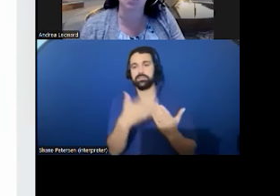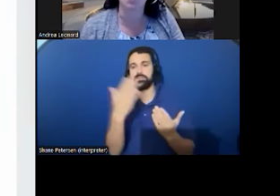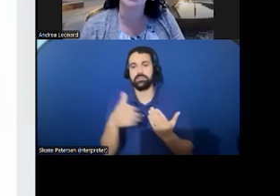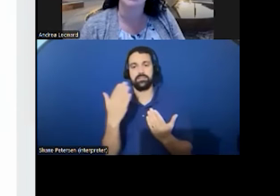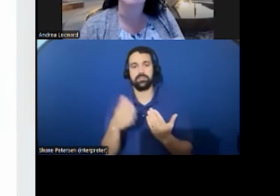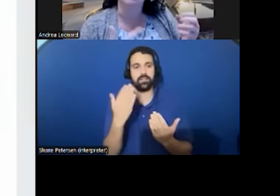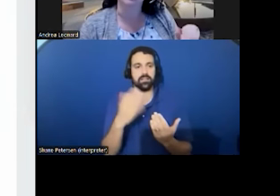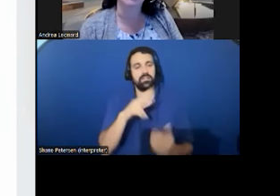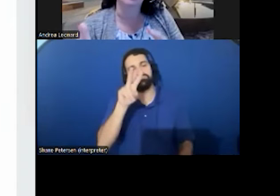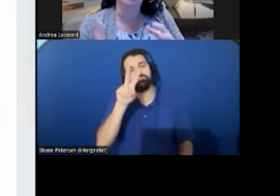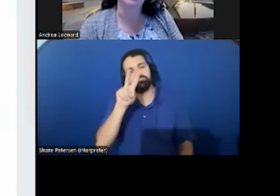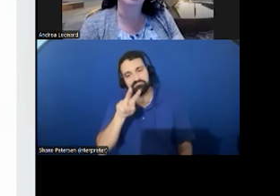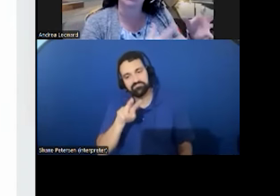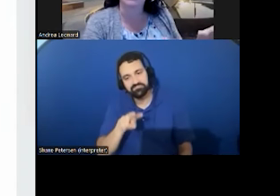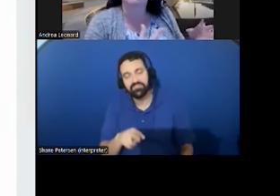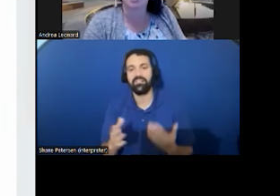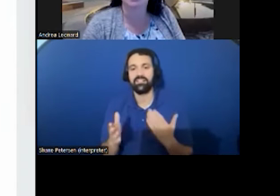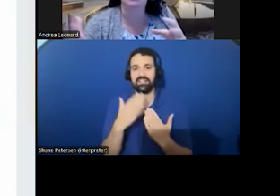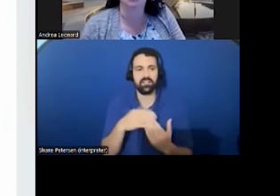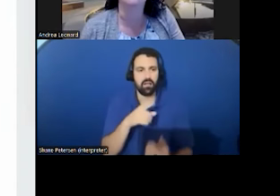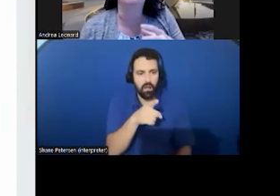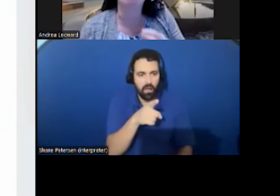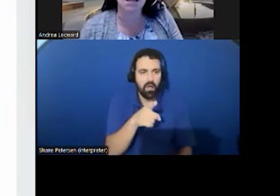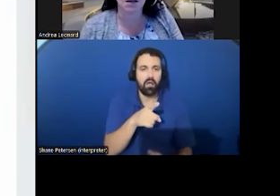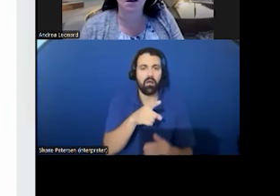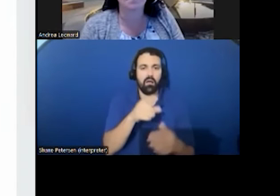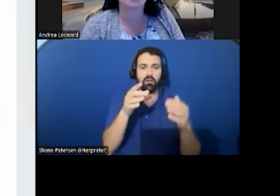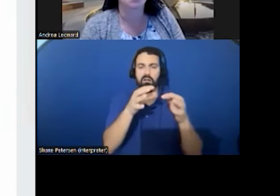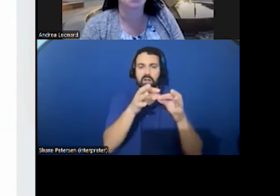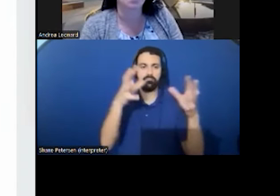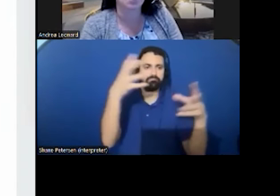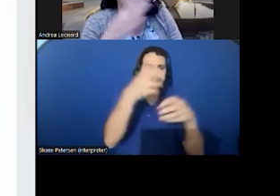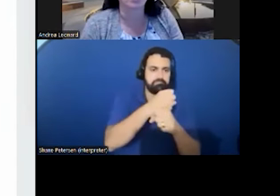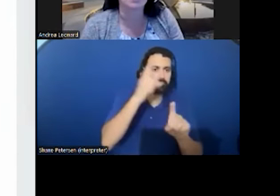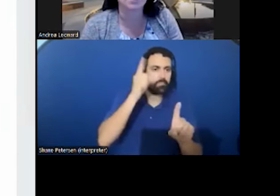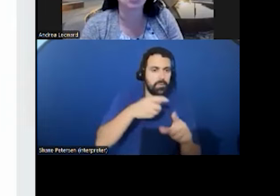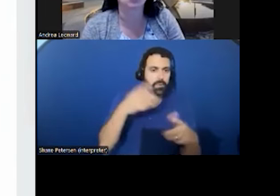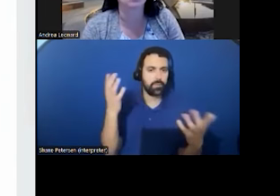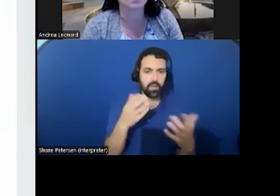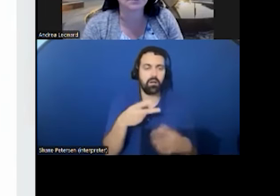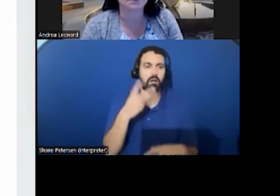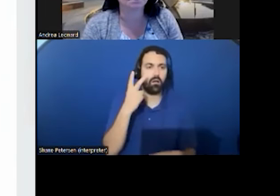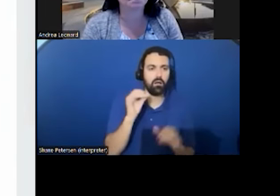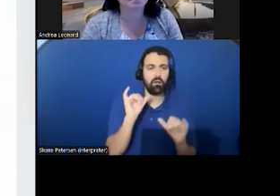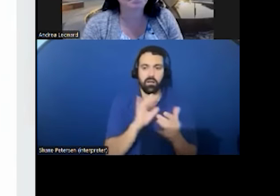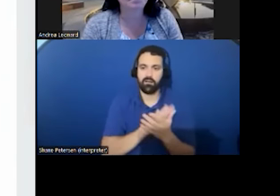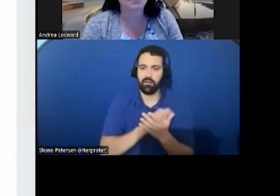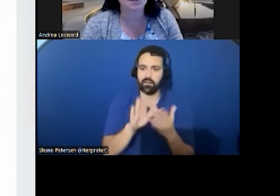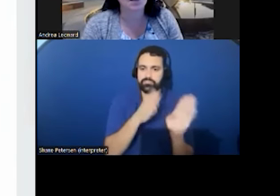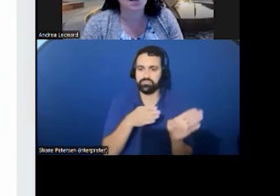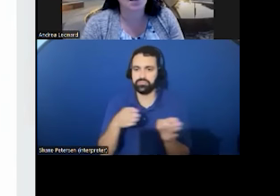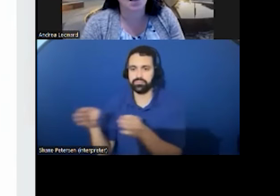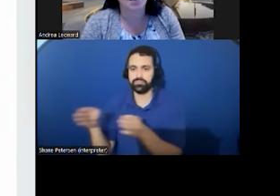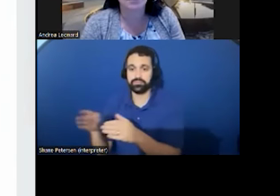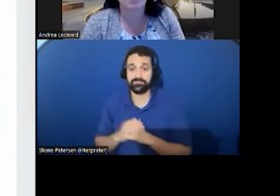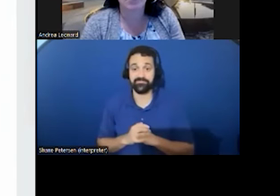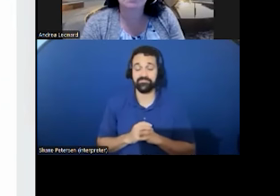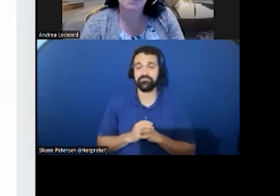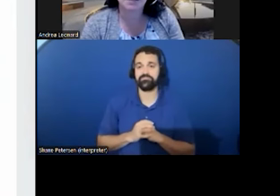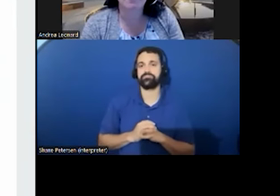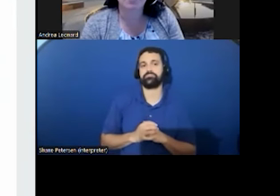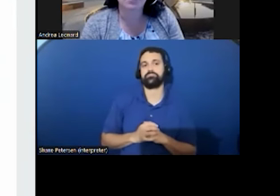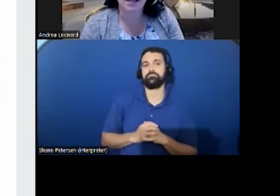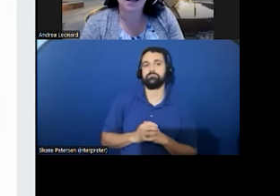parse through and understand what each piece of text is going to mean in an organizational system. As far